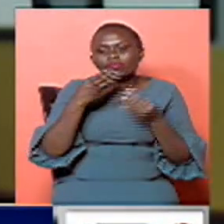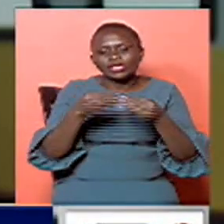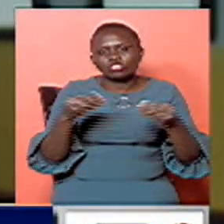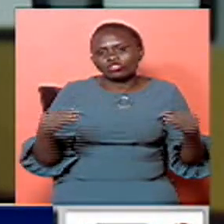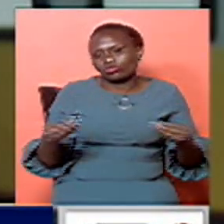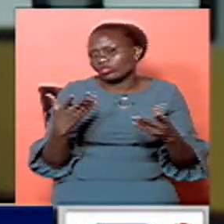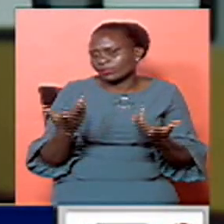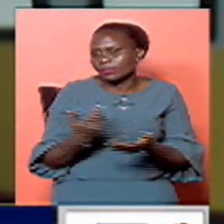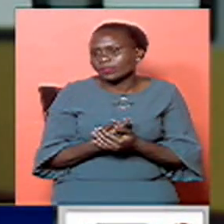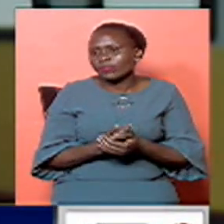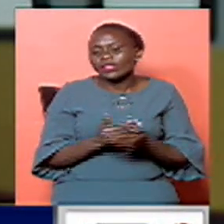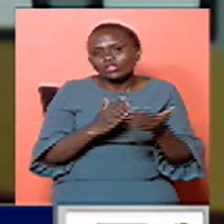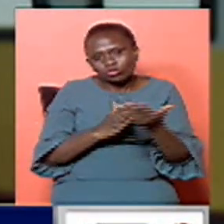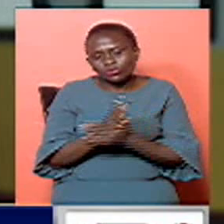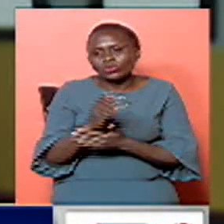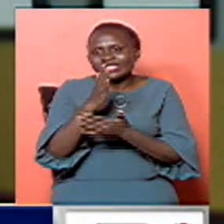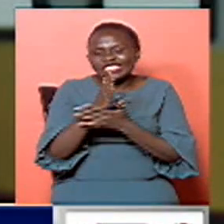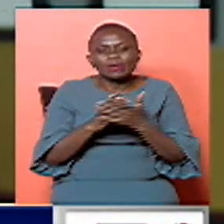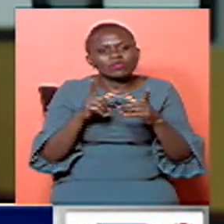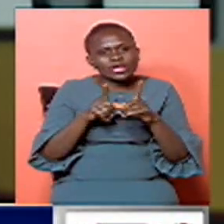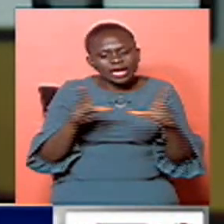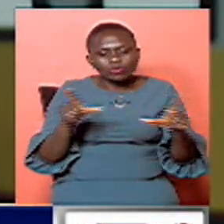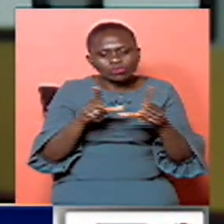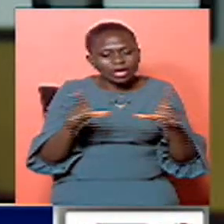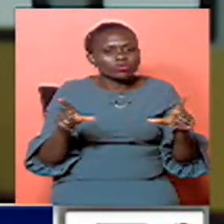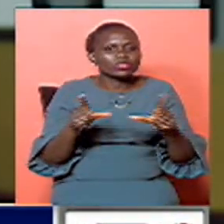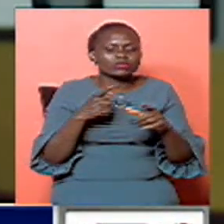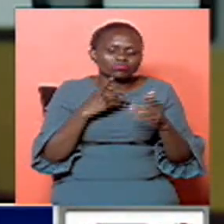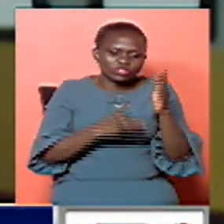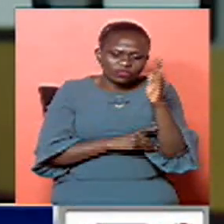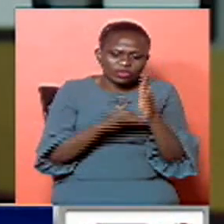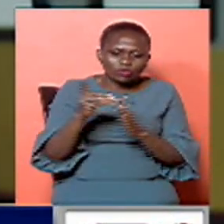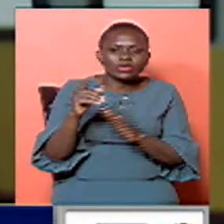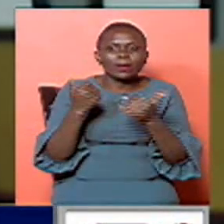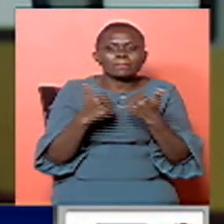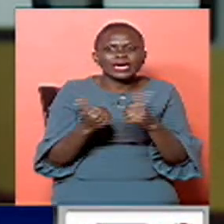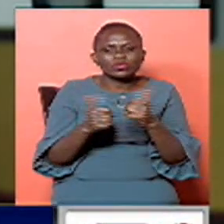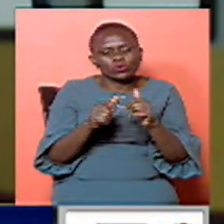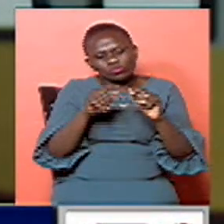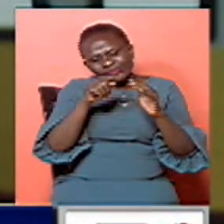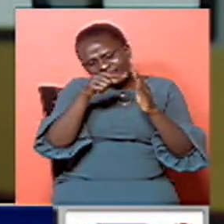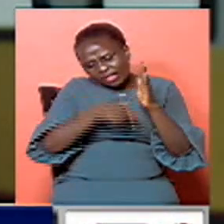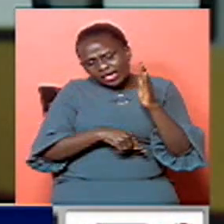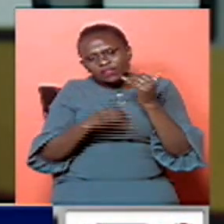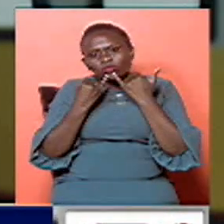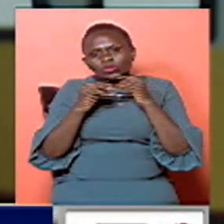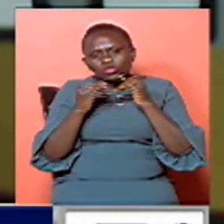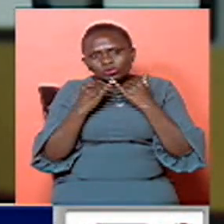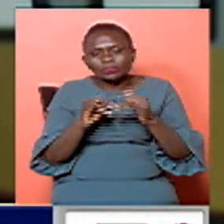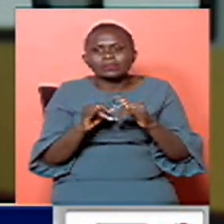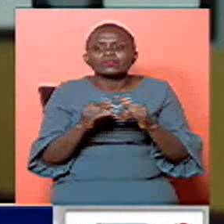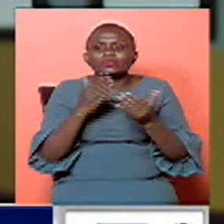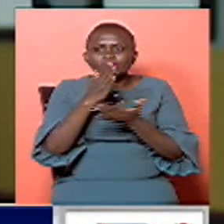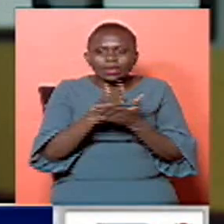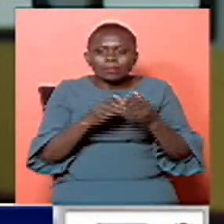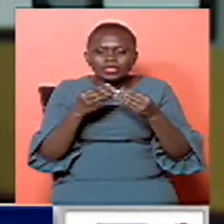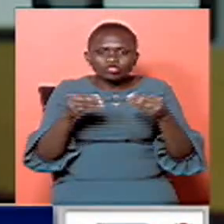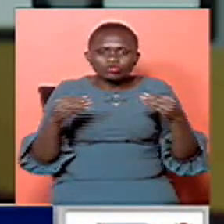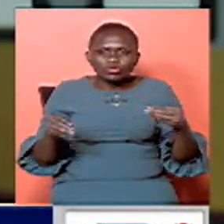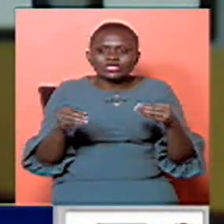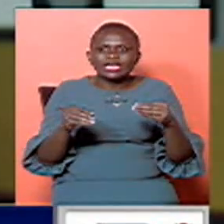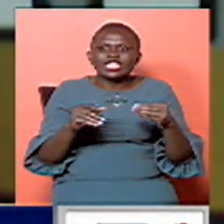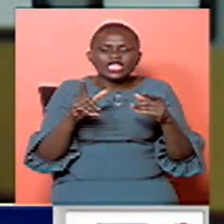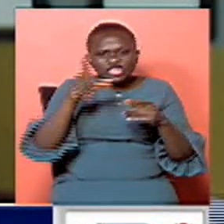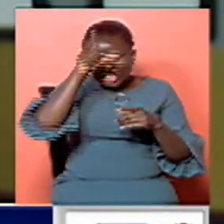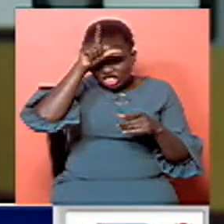instructional materials. And indeed, some of the languages have not developed their orthographies very well. Some of them have the materials,